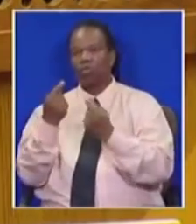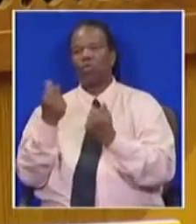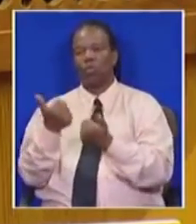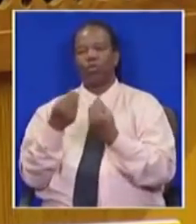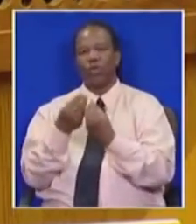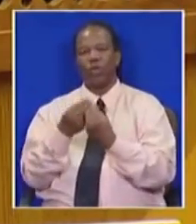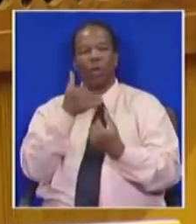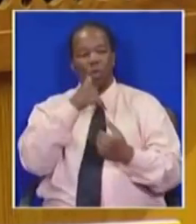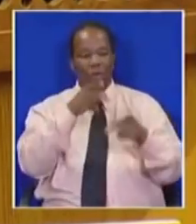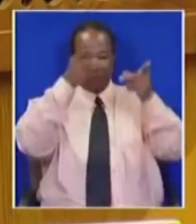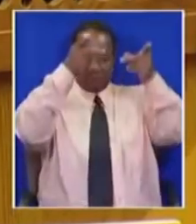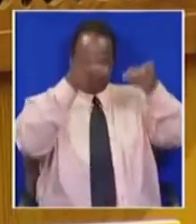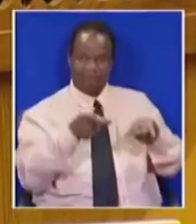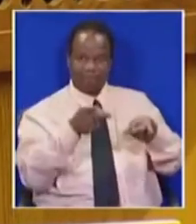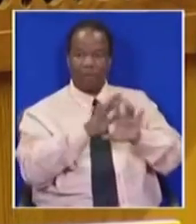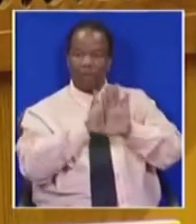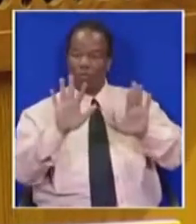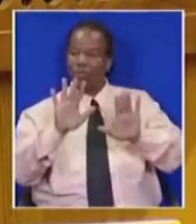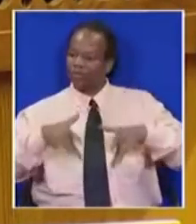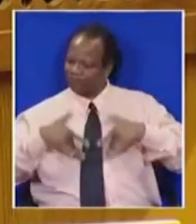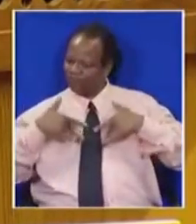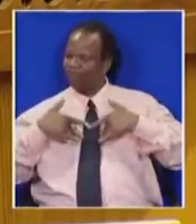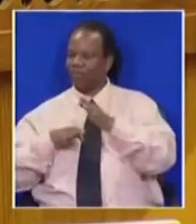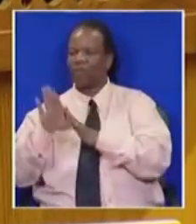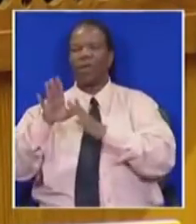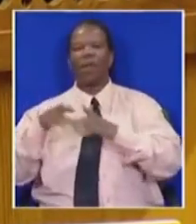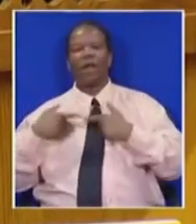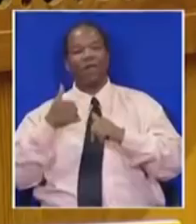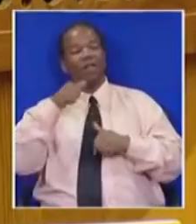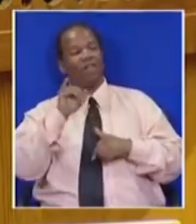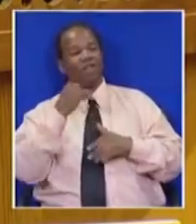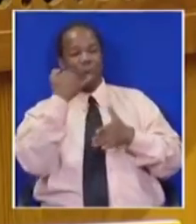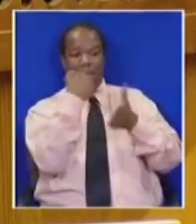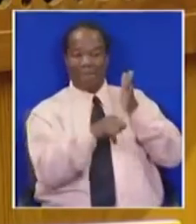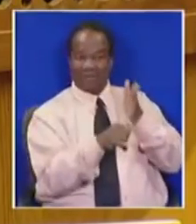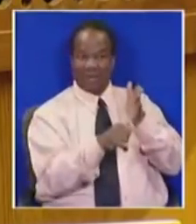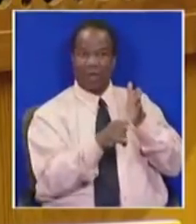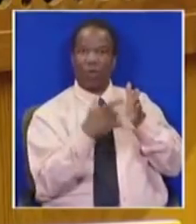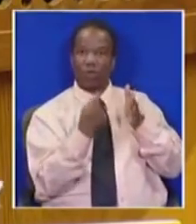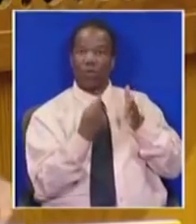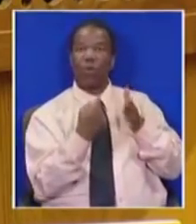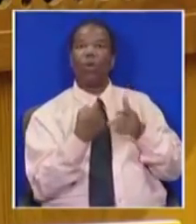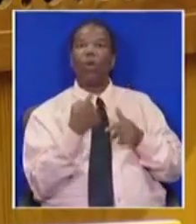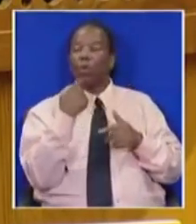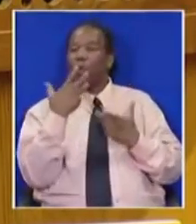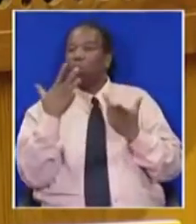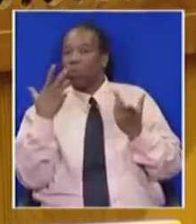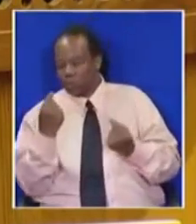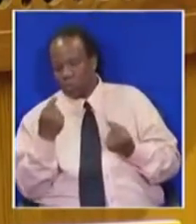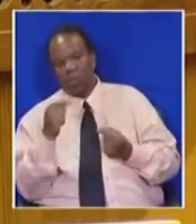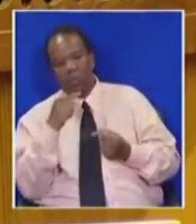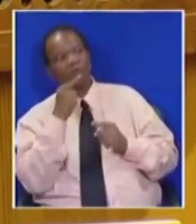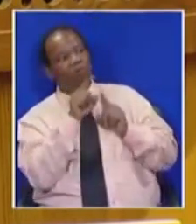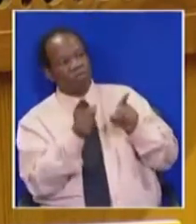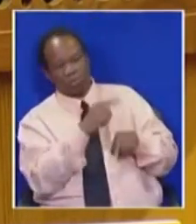tough choices required to improve our people's lives. But when you make mistakes, as surely you will, we will fulfill our patriotic duty.